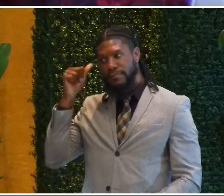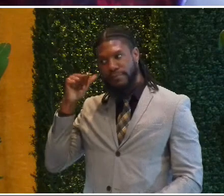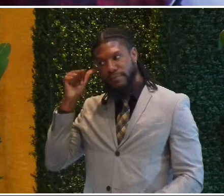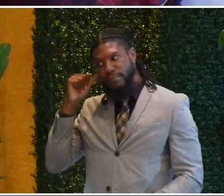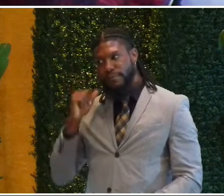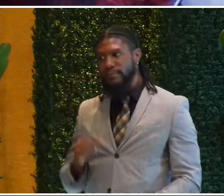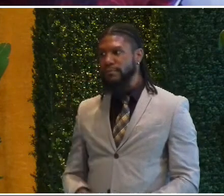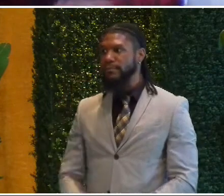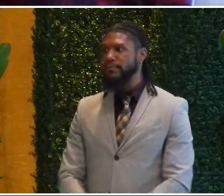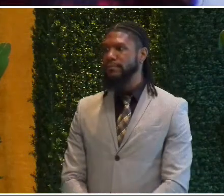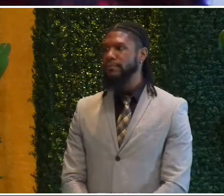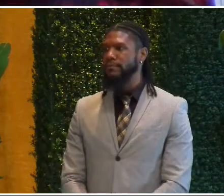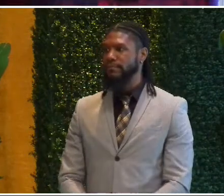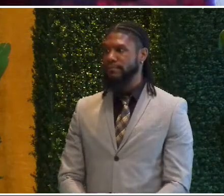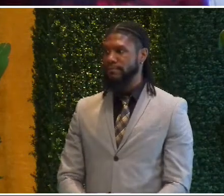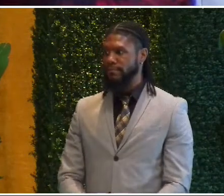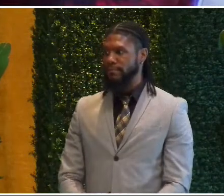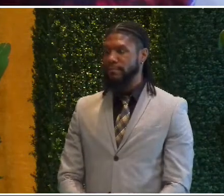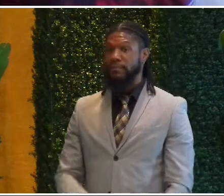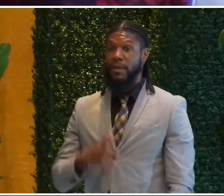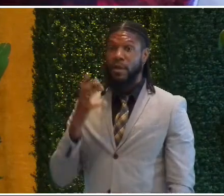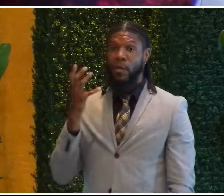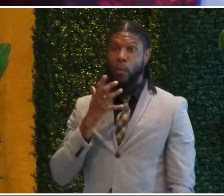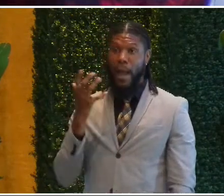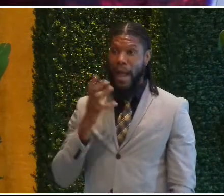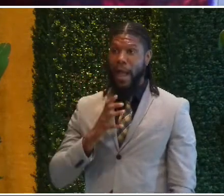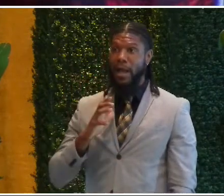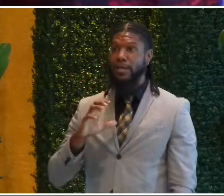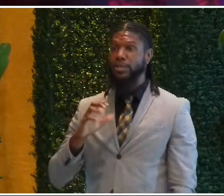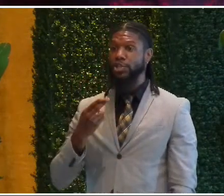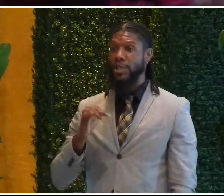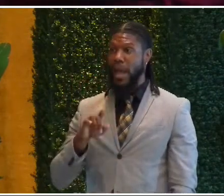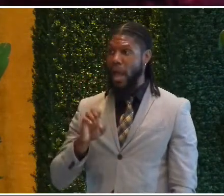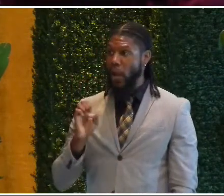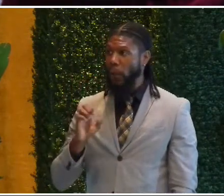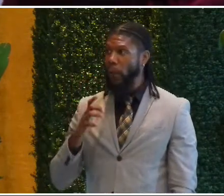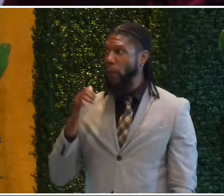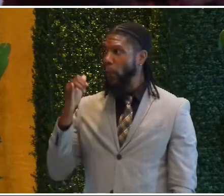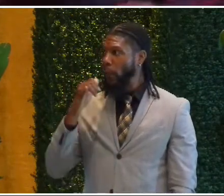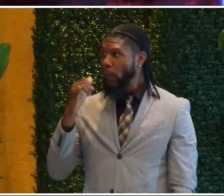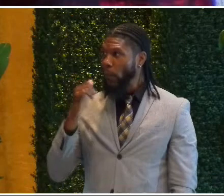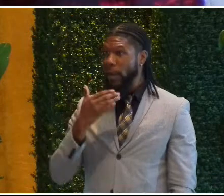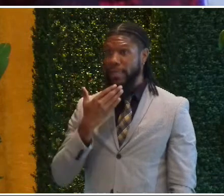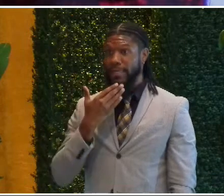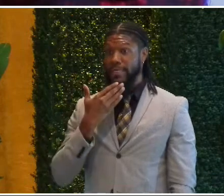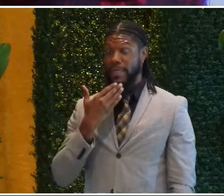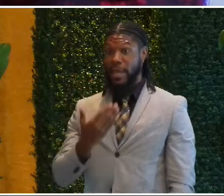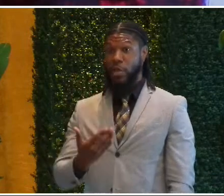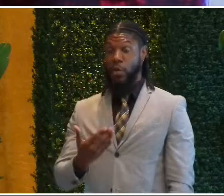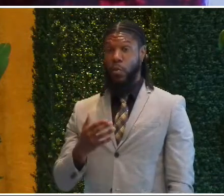thing. Wow, child, what? I don't even, thank you.